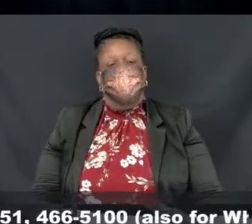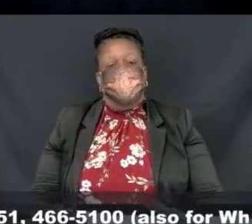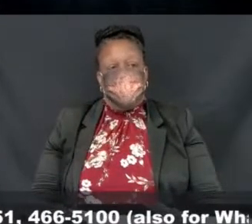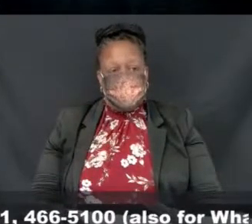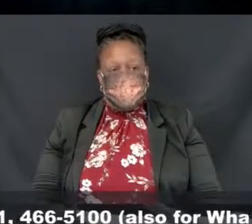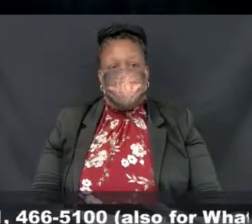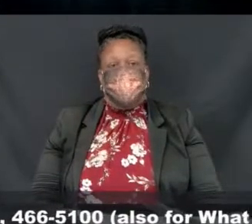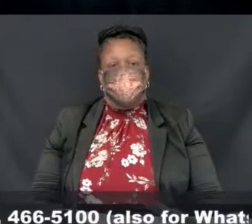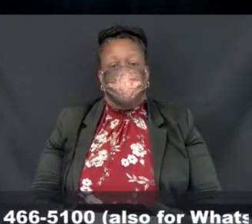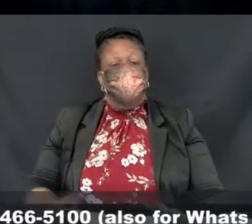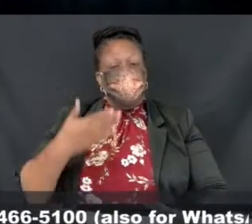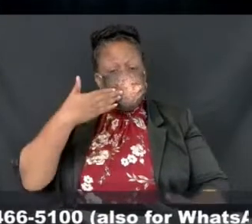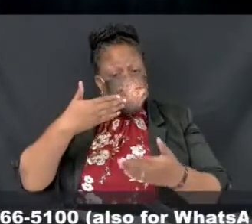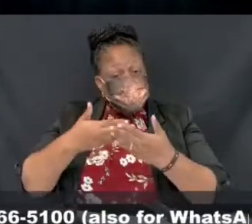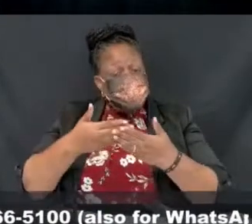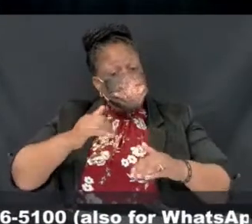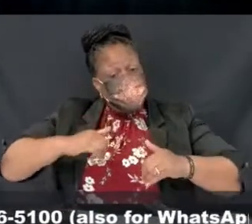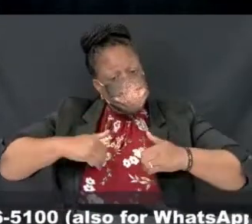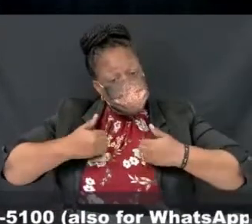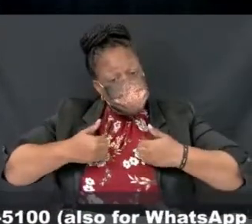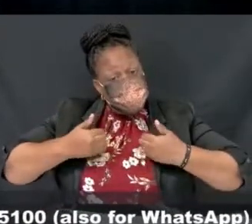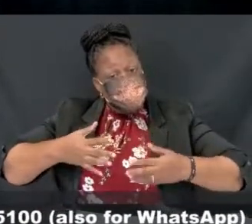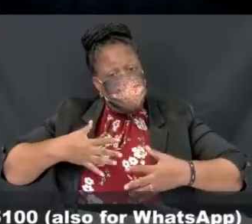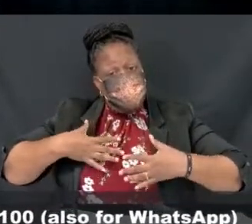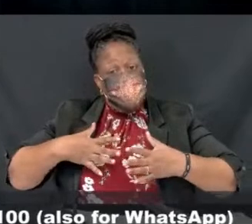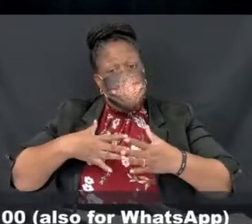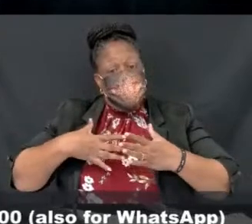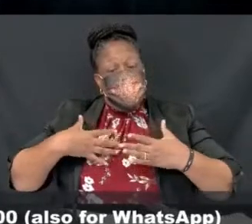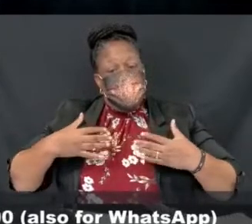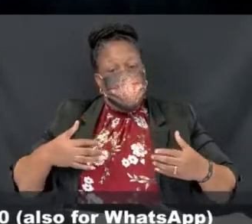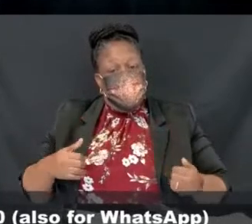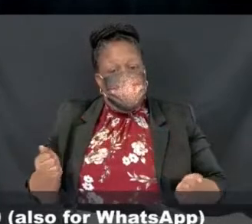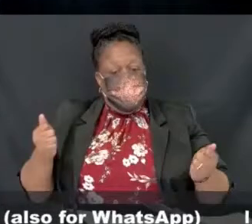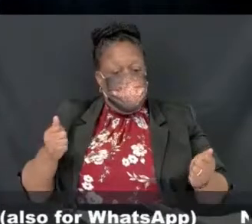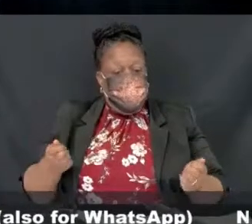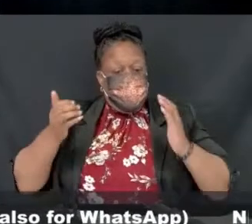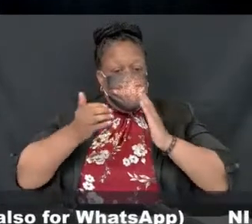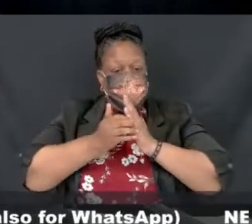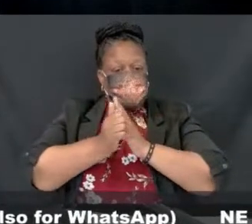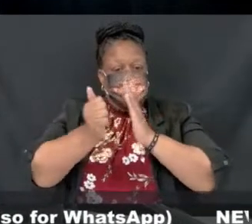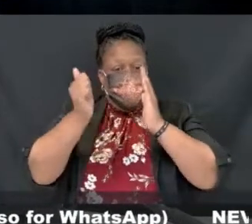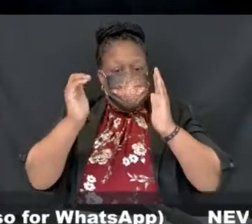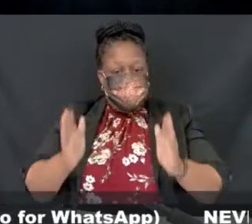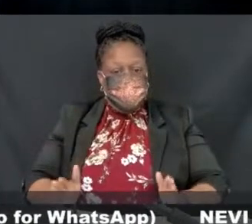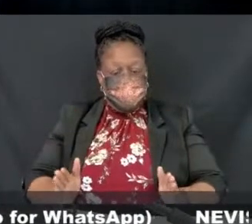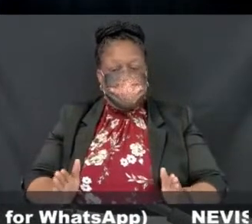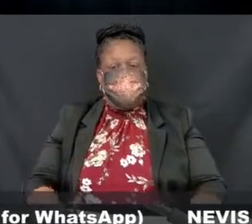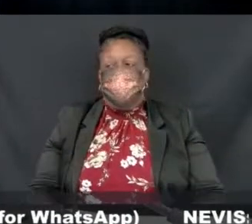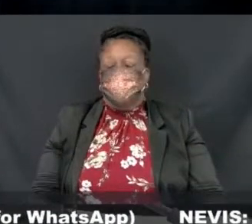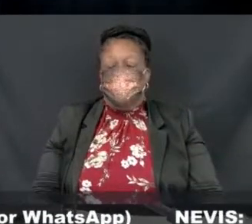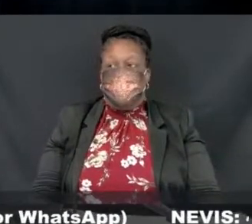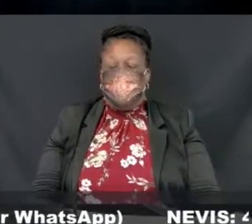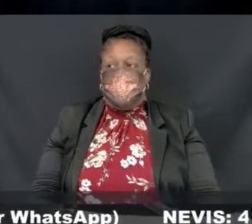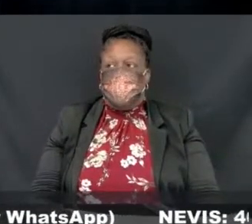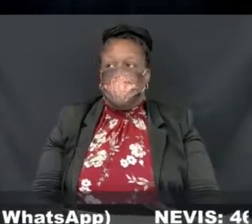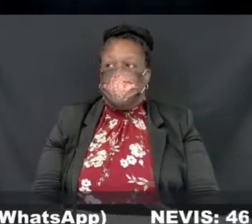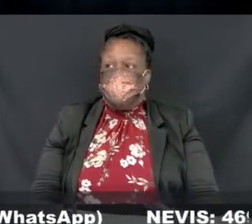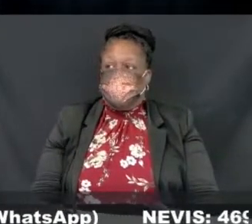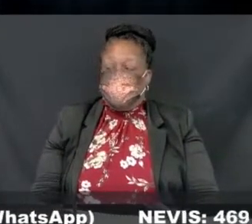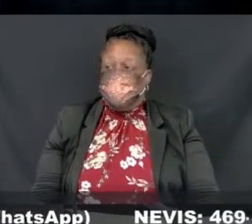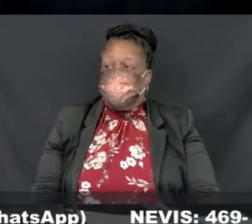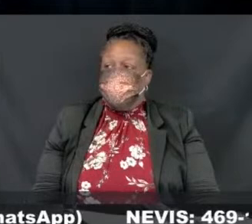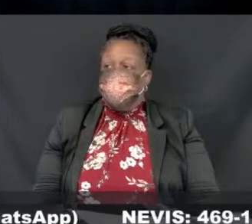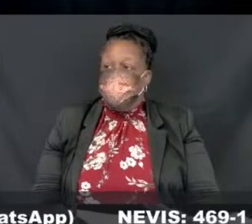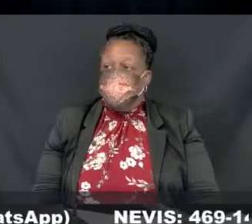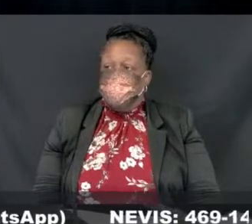our young leaders that are coming up, for them to see that, hey, historically, I don't know, I've never been through a pandemic, I